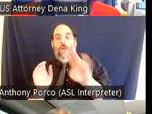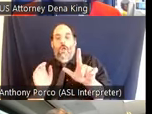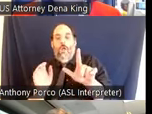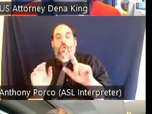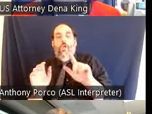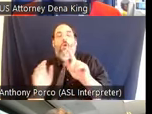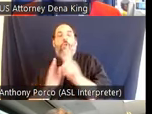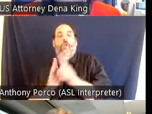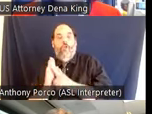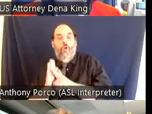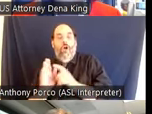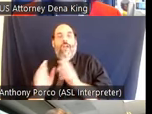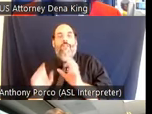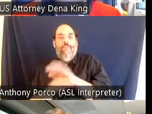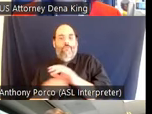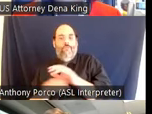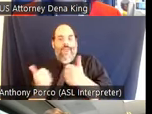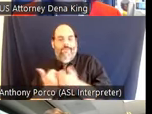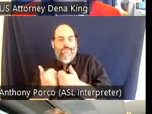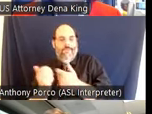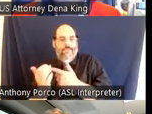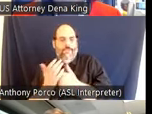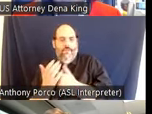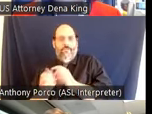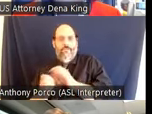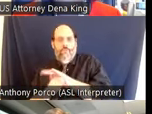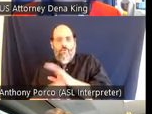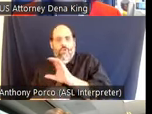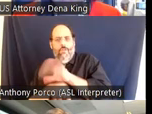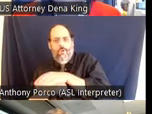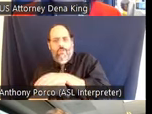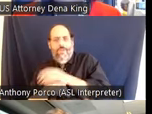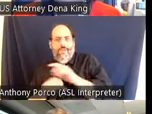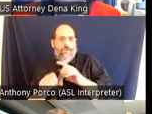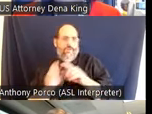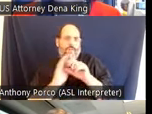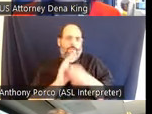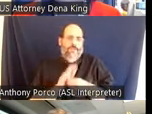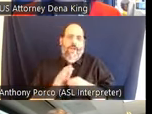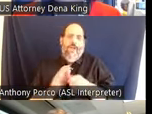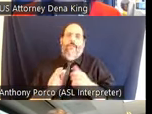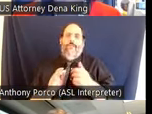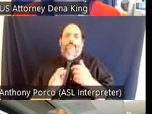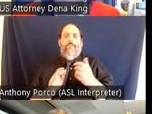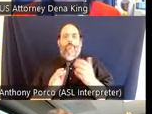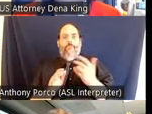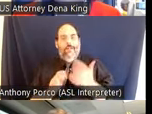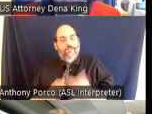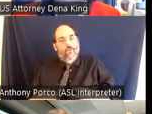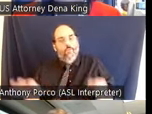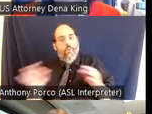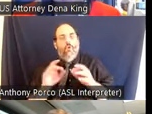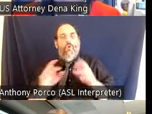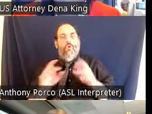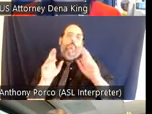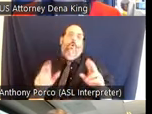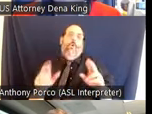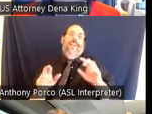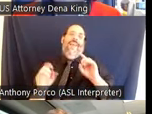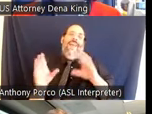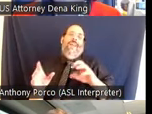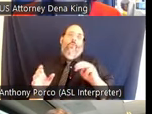enforcement agencies to discuss local enforcement and to emphasize the importance of reporting hate crimes and